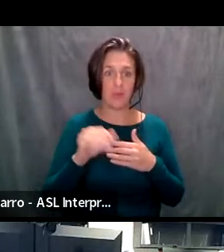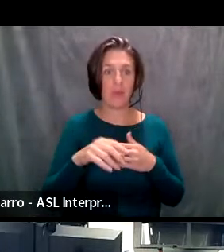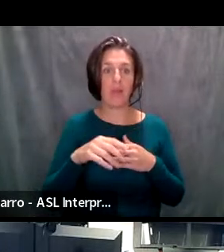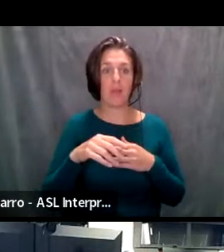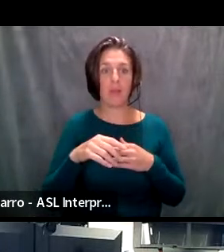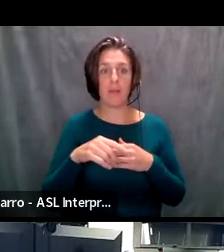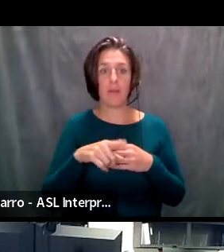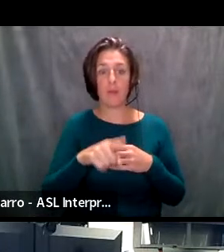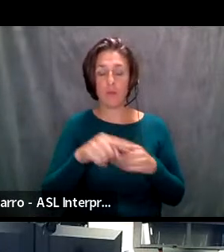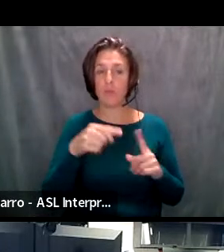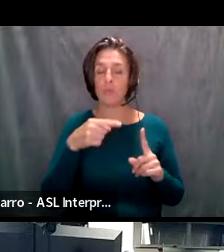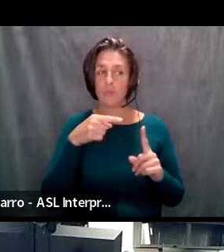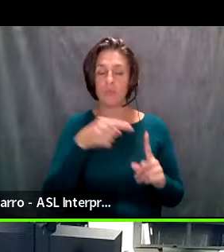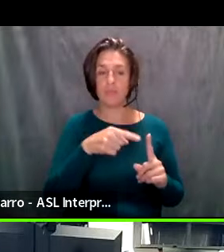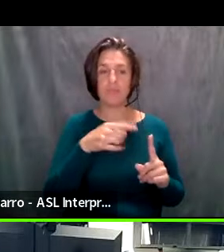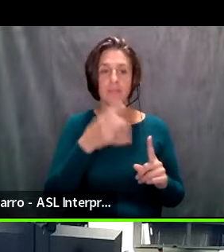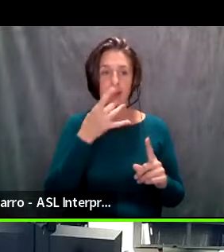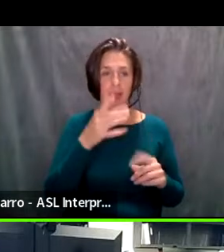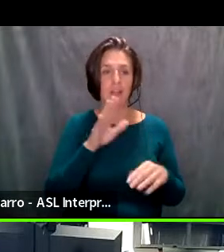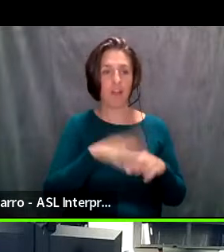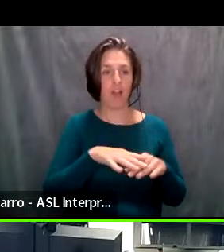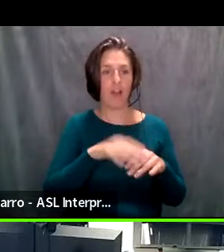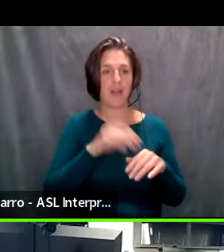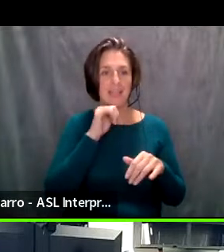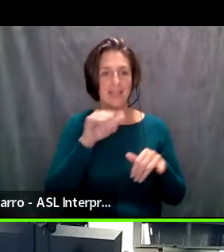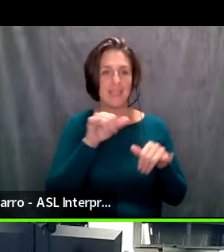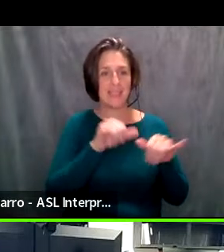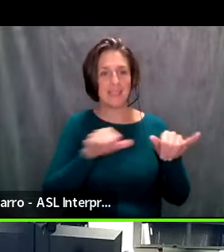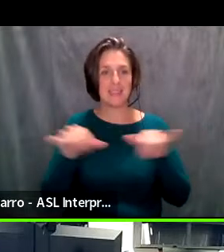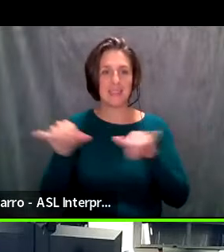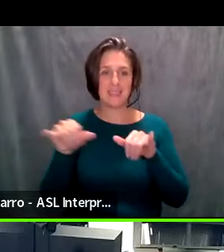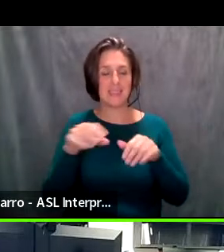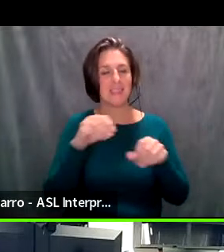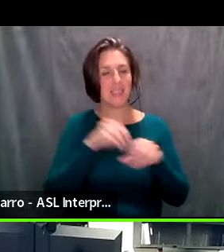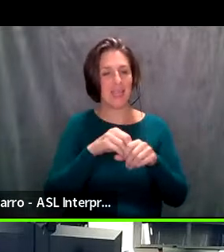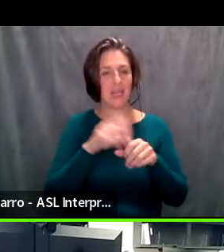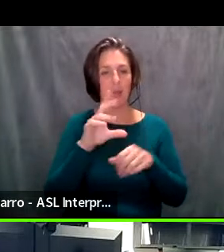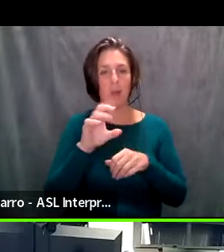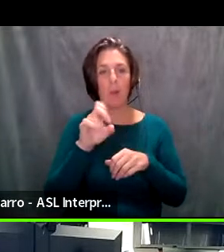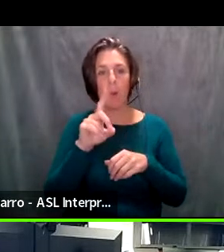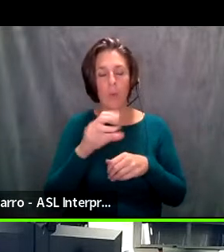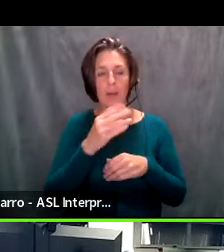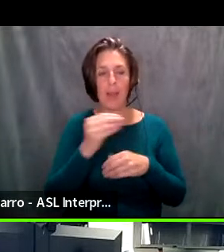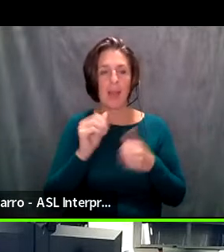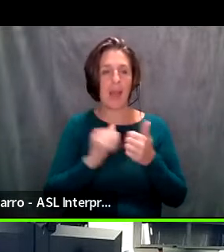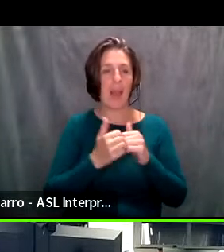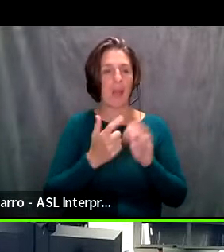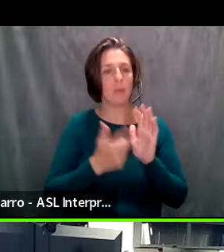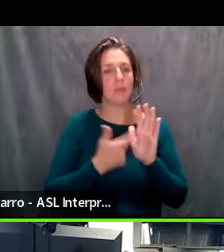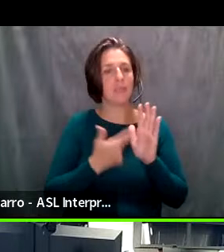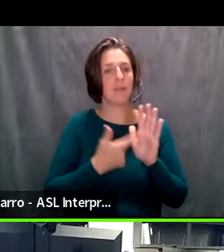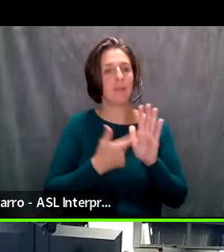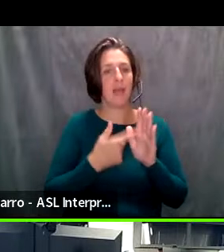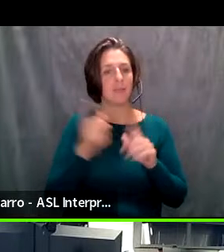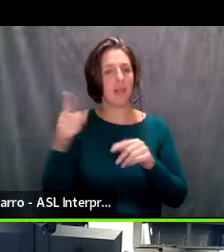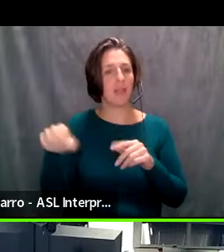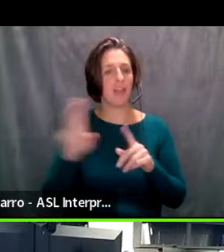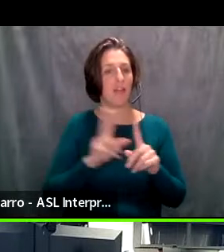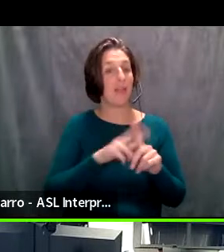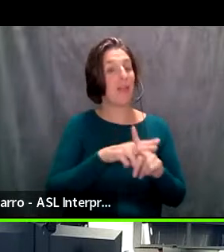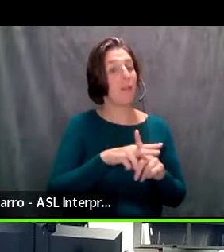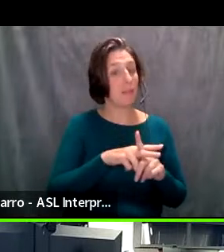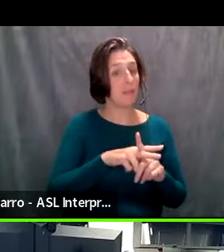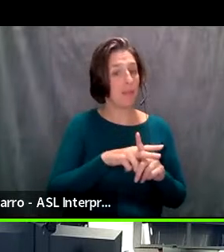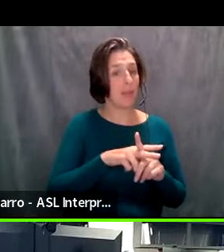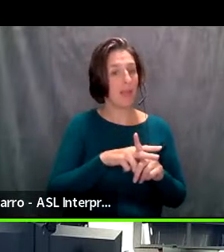you're shining a light on, I think, some inconsistencies in the code and how sometimes they're implemented